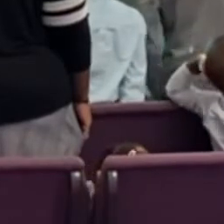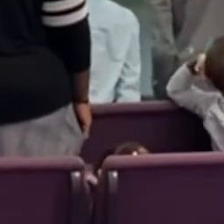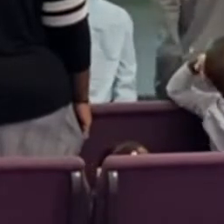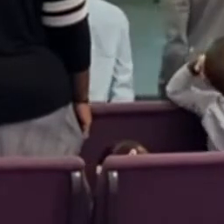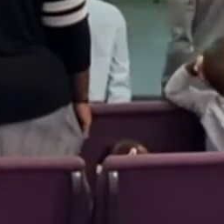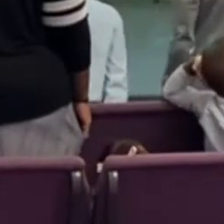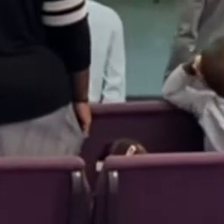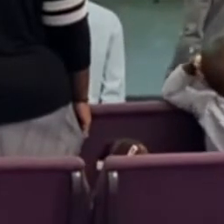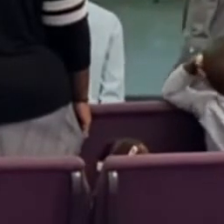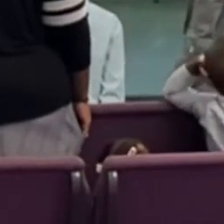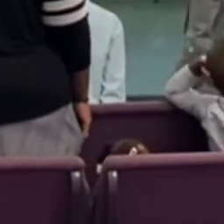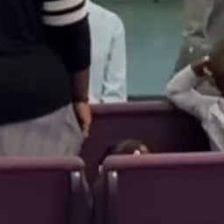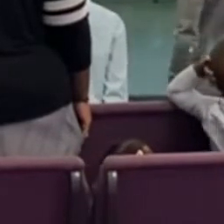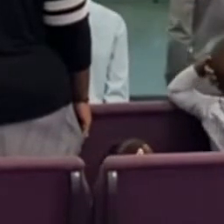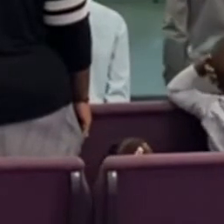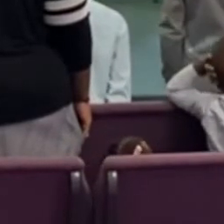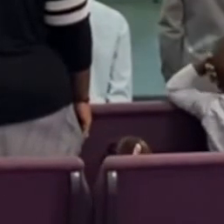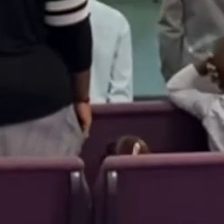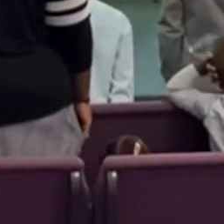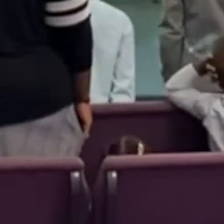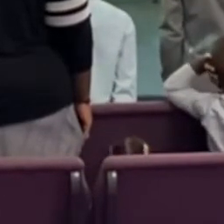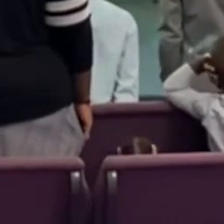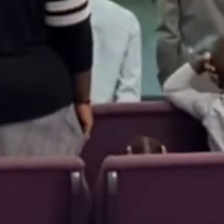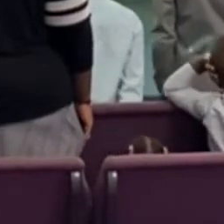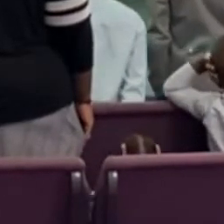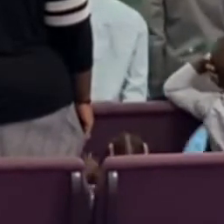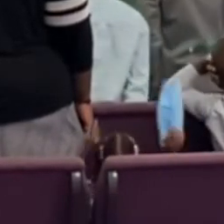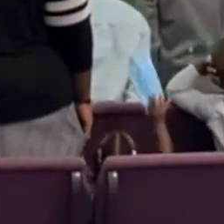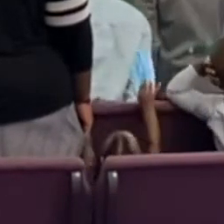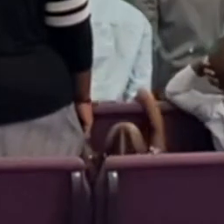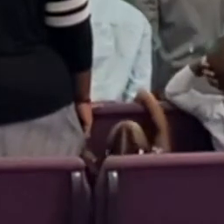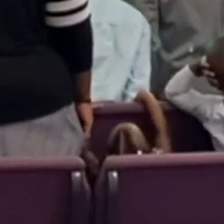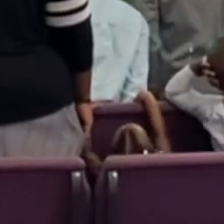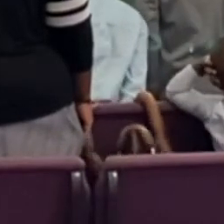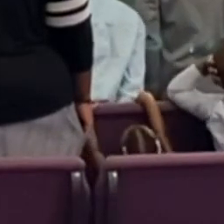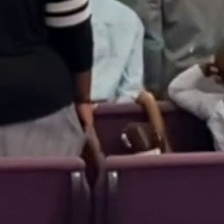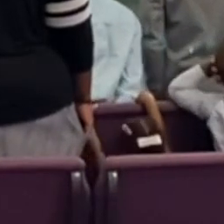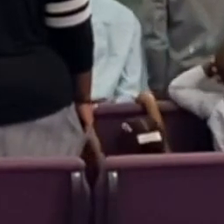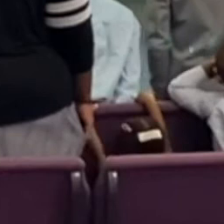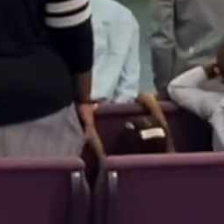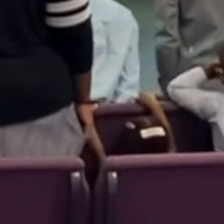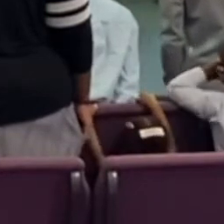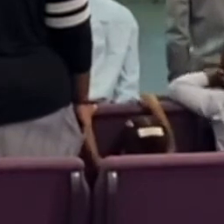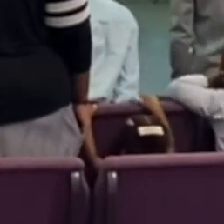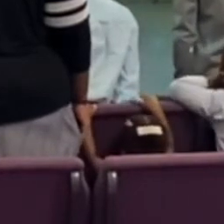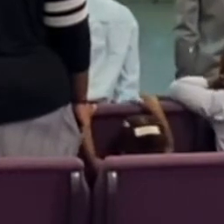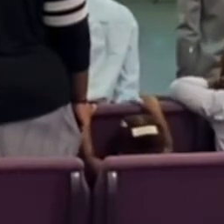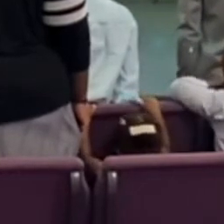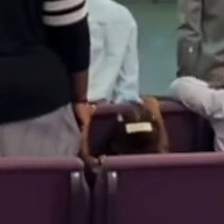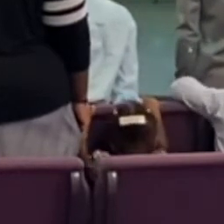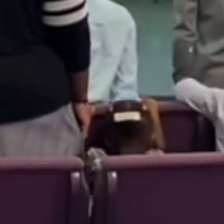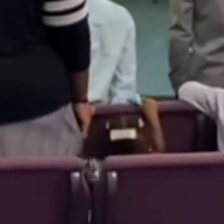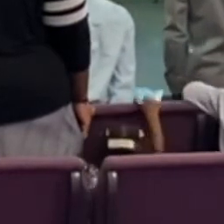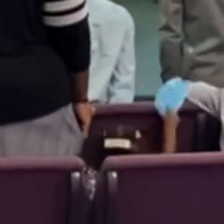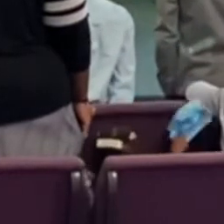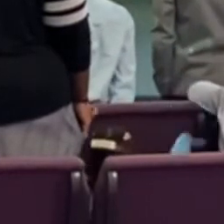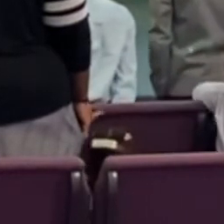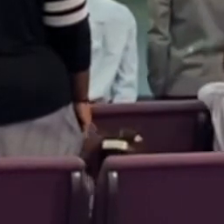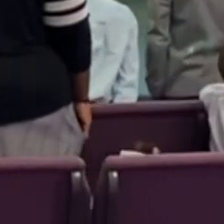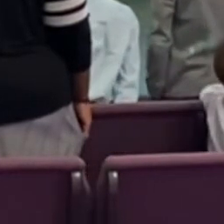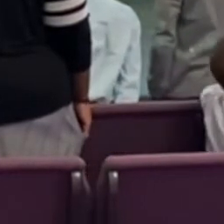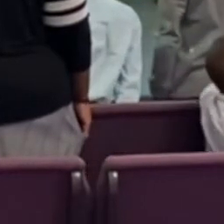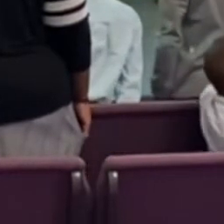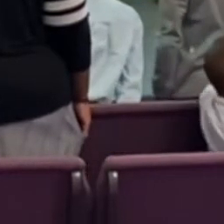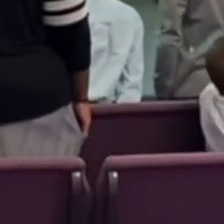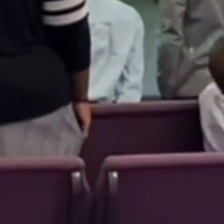hearken to my words. For these are not drunken, as ye suppose, seeing it is but the third hour of the